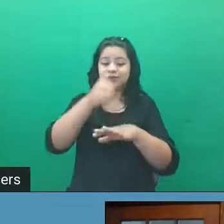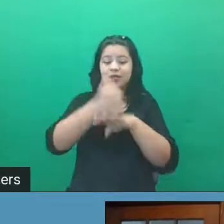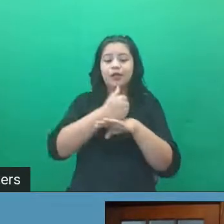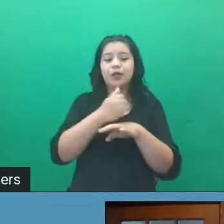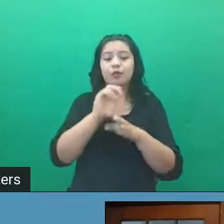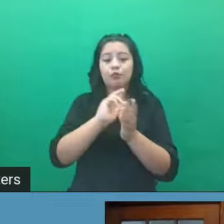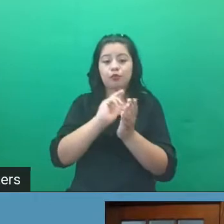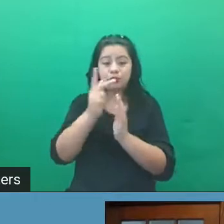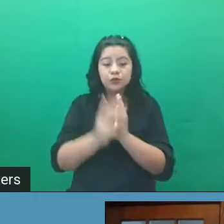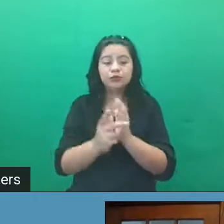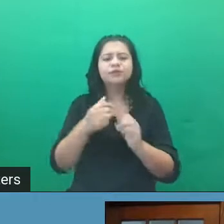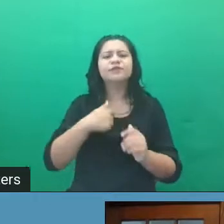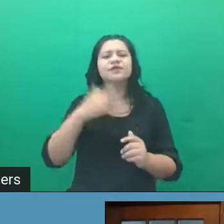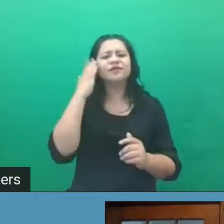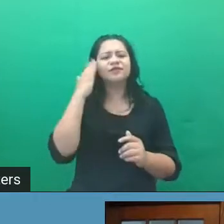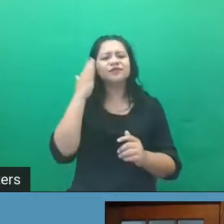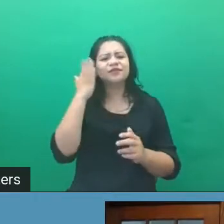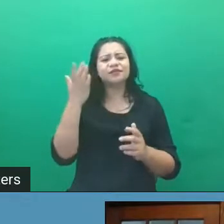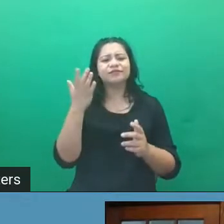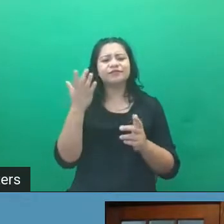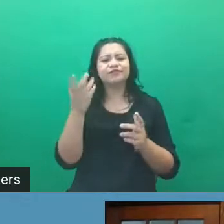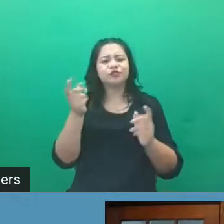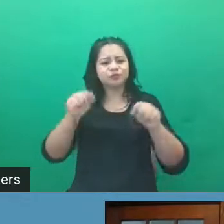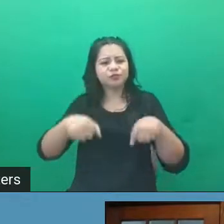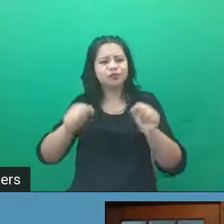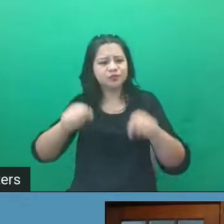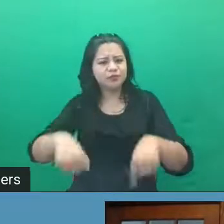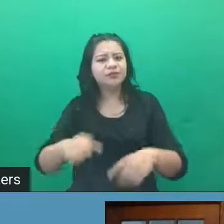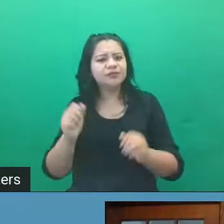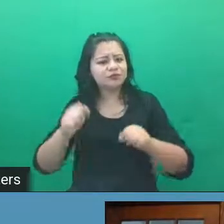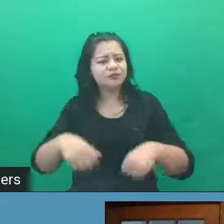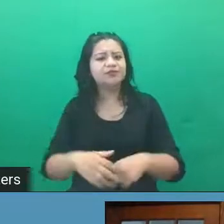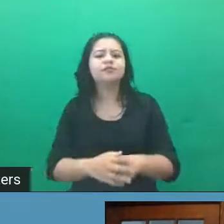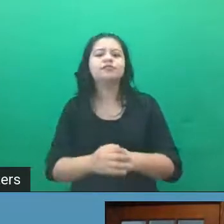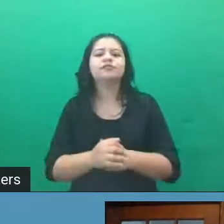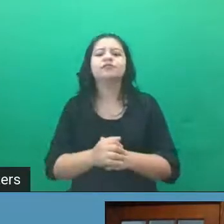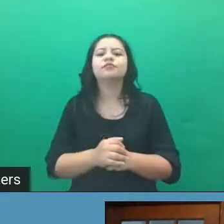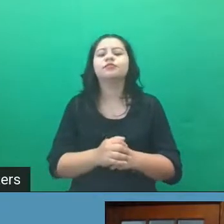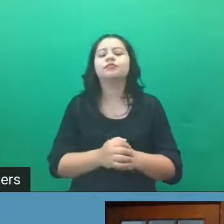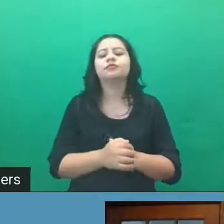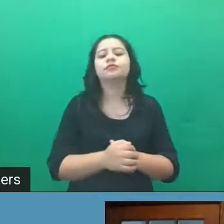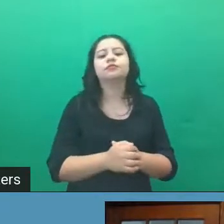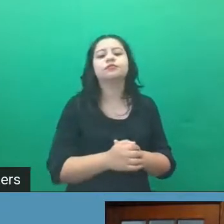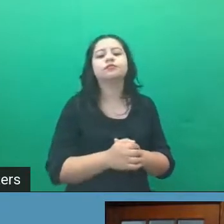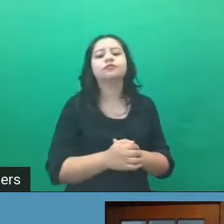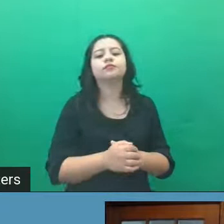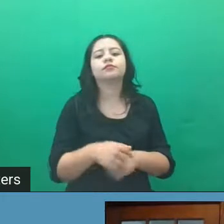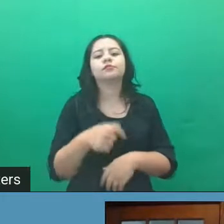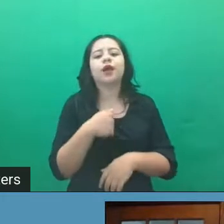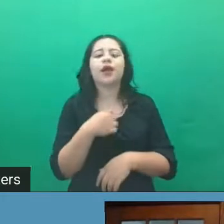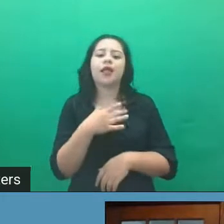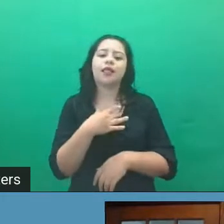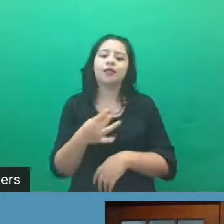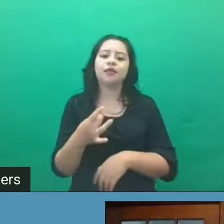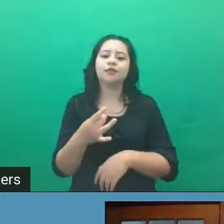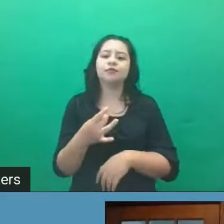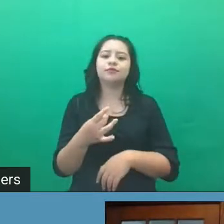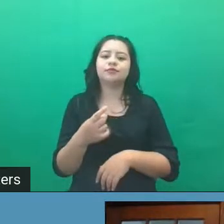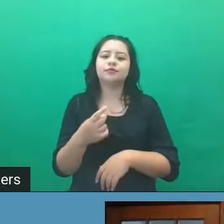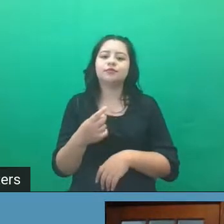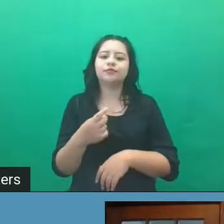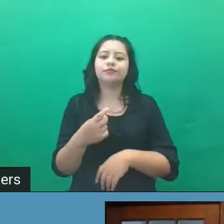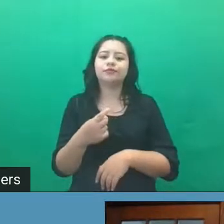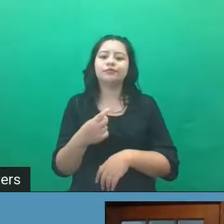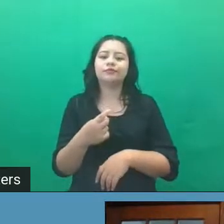I knew there was a capability of live streaming things, but I like to privilege one audience at a